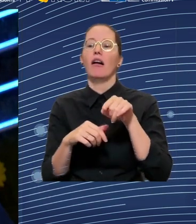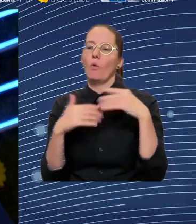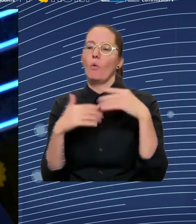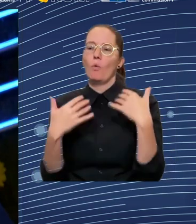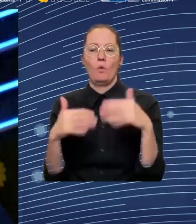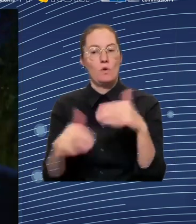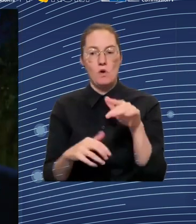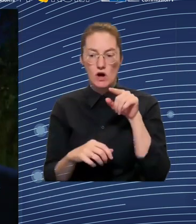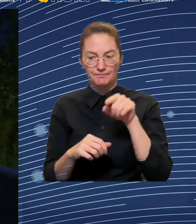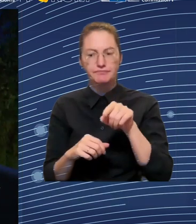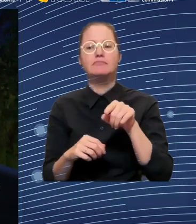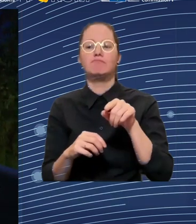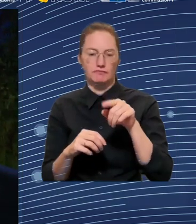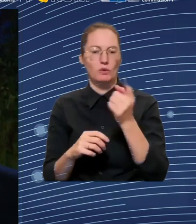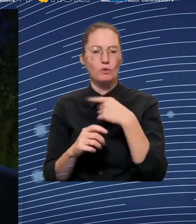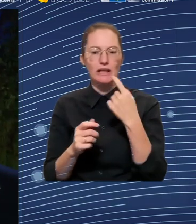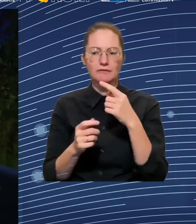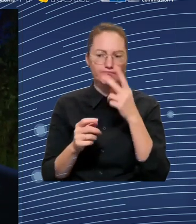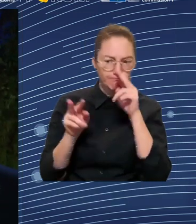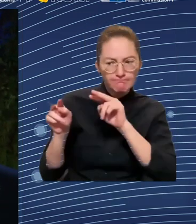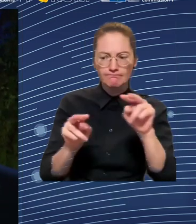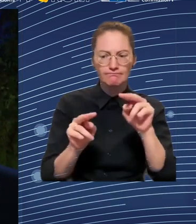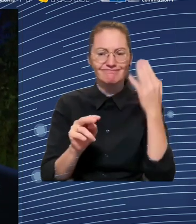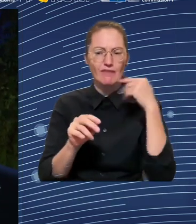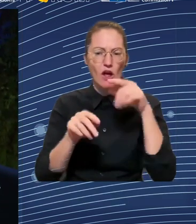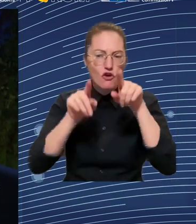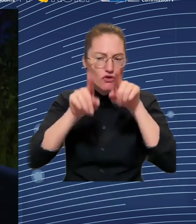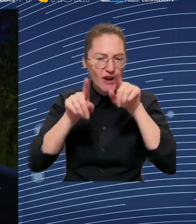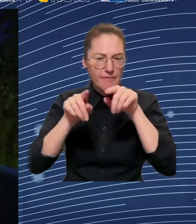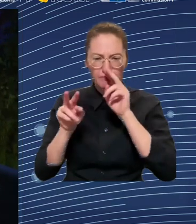anonymizing and aggregating the data that we have. And so we